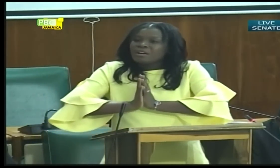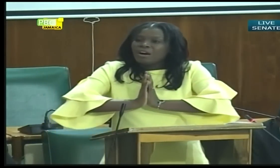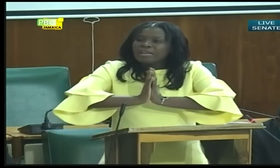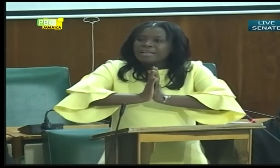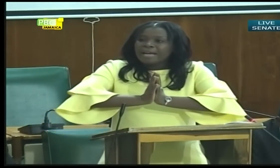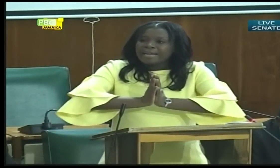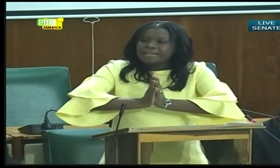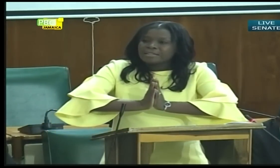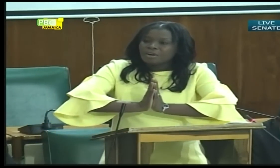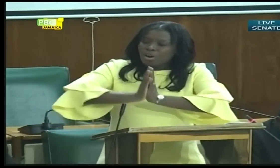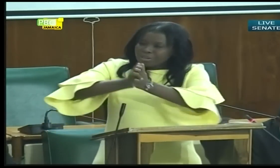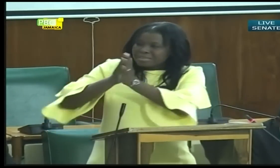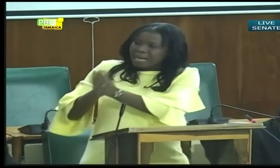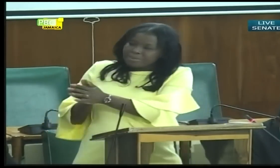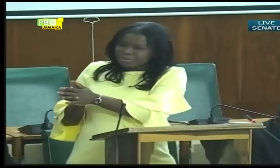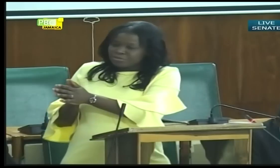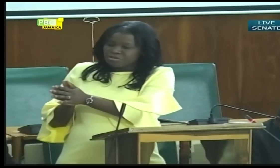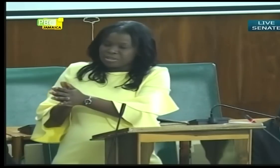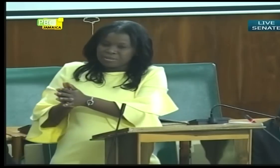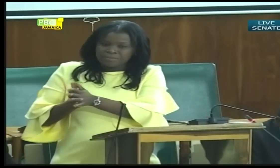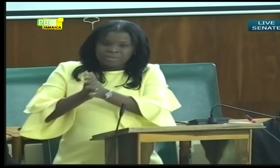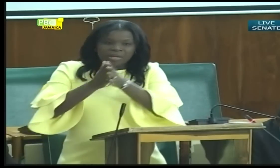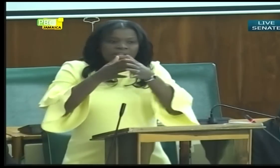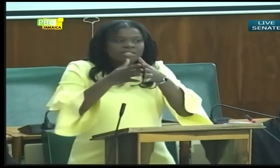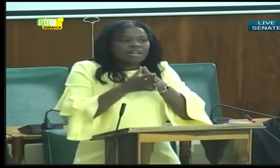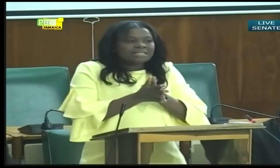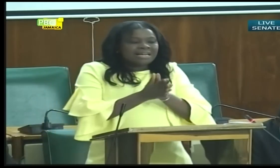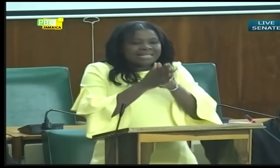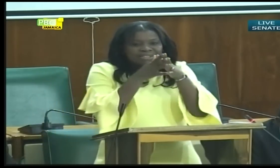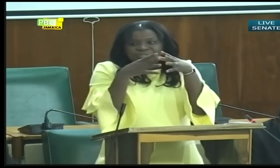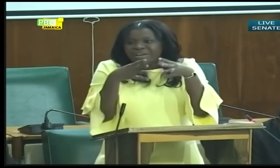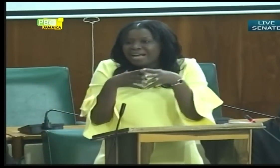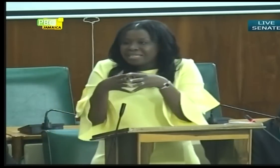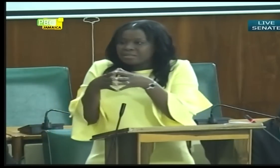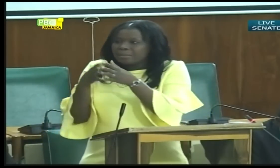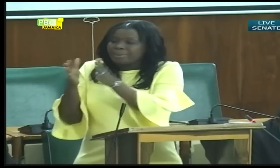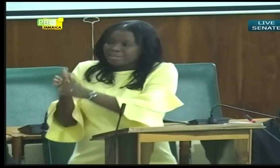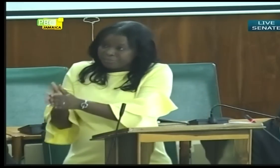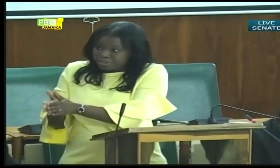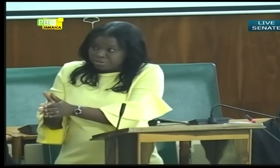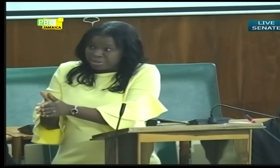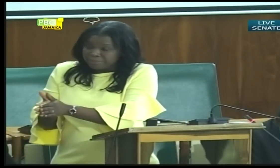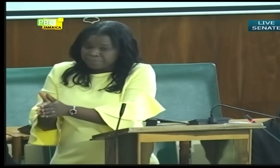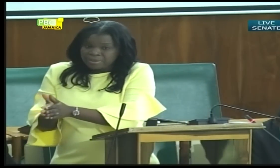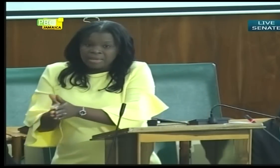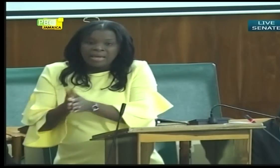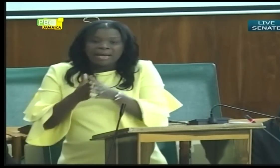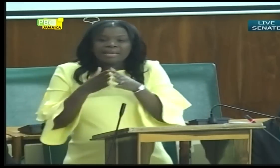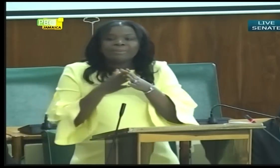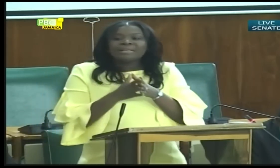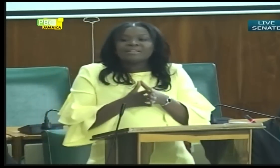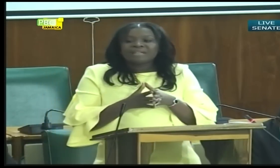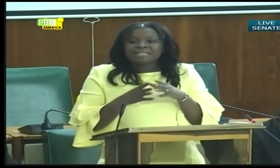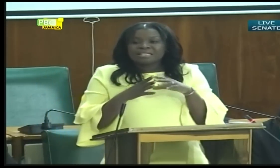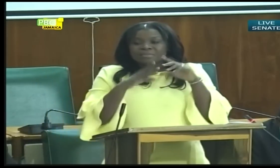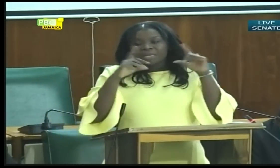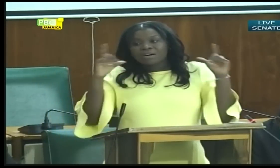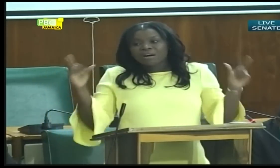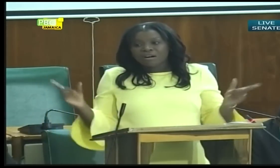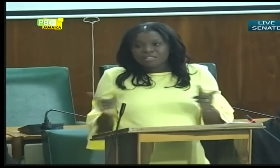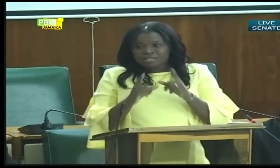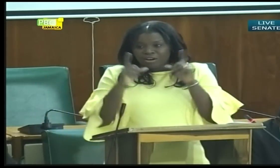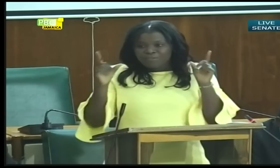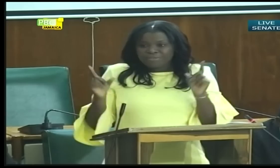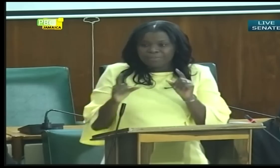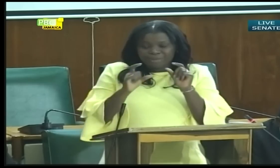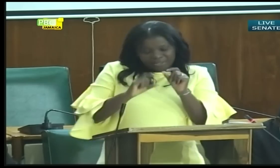often, unlike other types of trust, is not a defined beneficiary. And I believe that it is